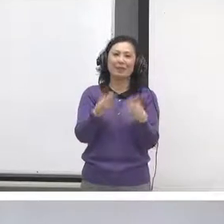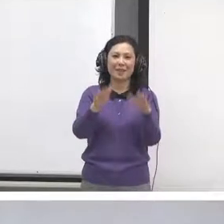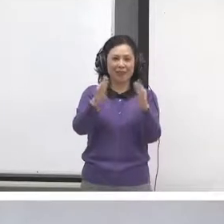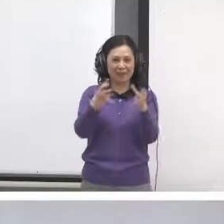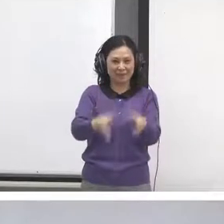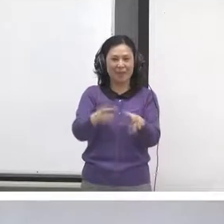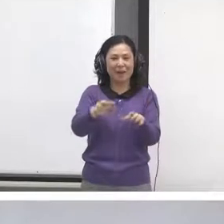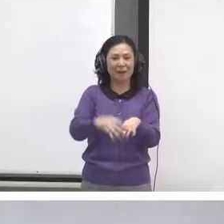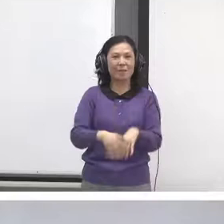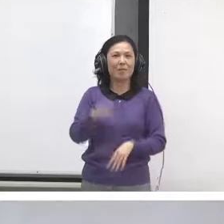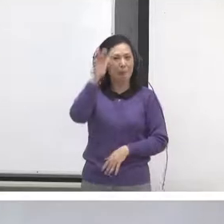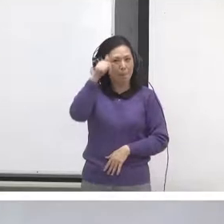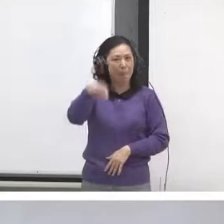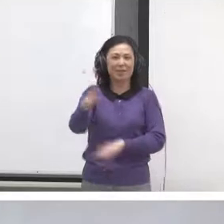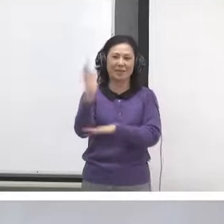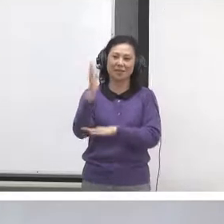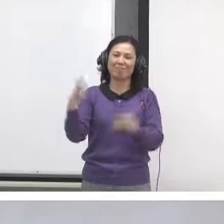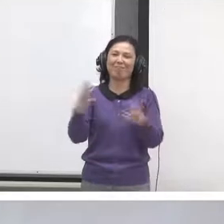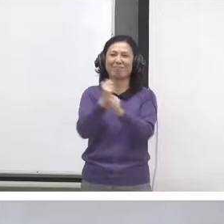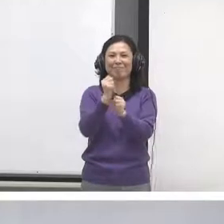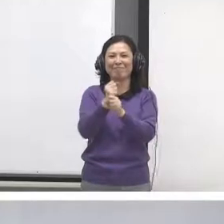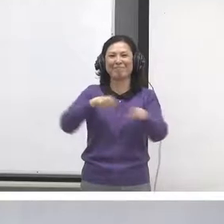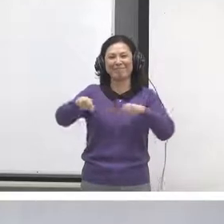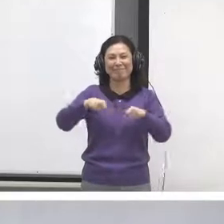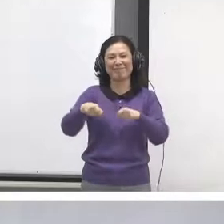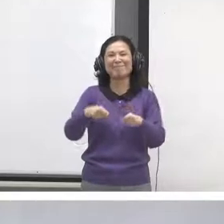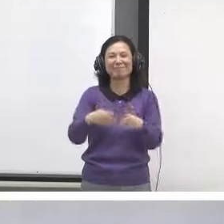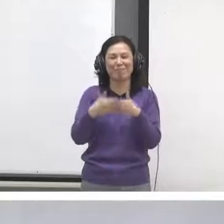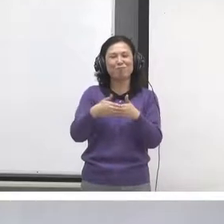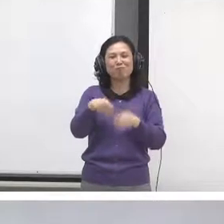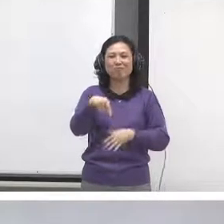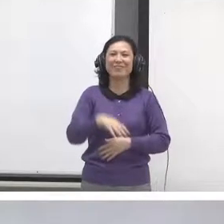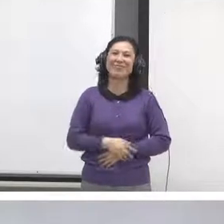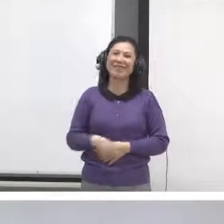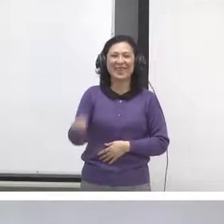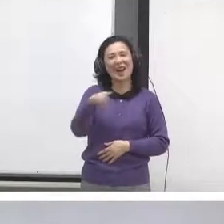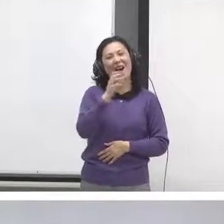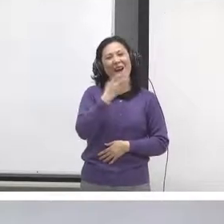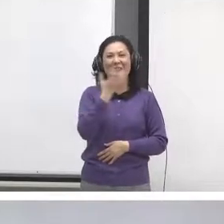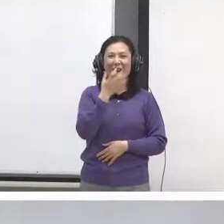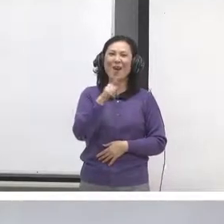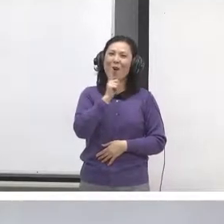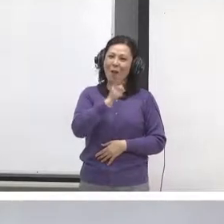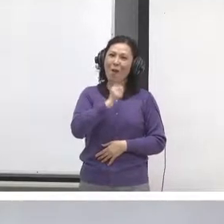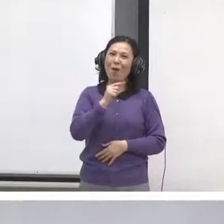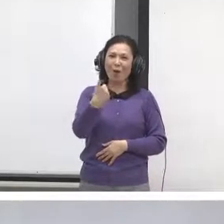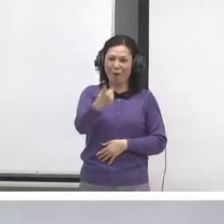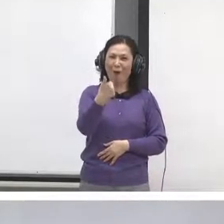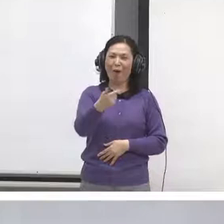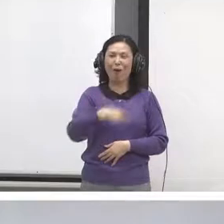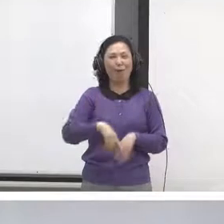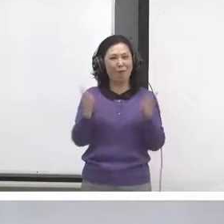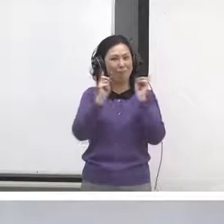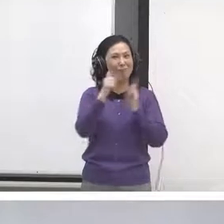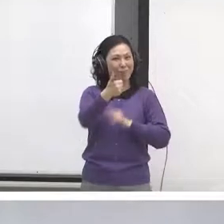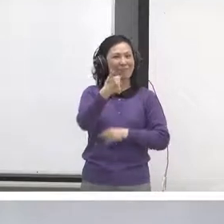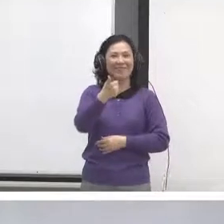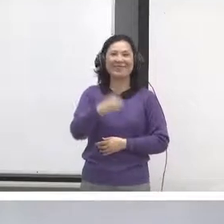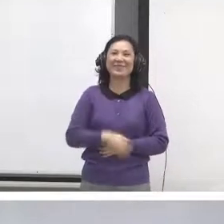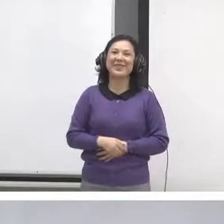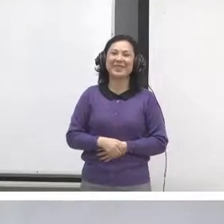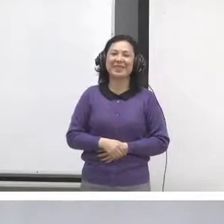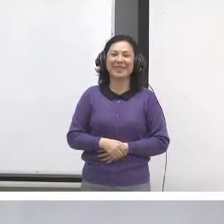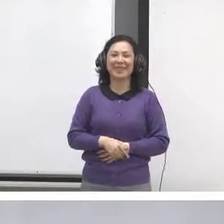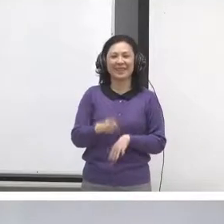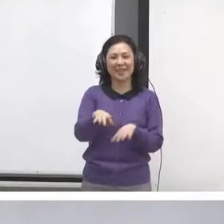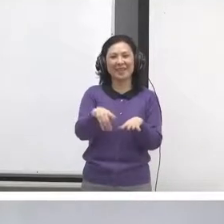partnership. Then we say, oh yeah, that would be fun, but you know, every time we met at an international conference,